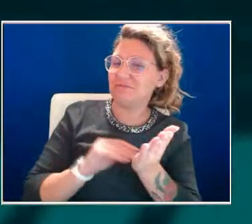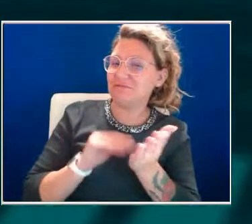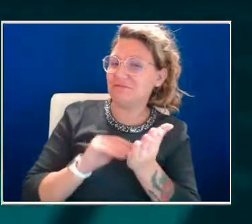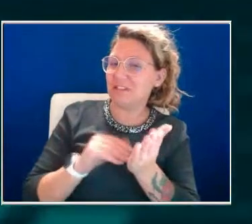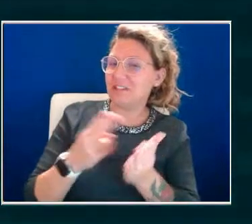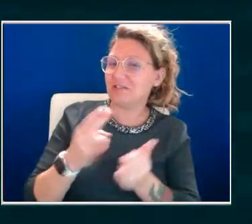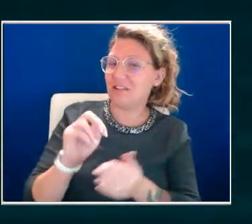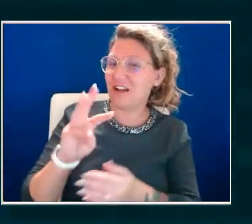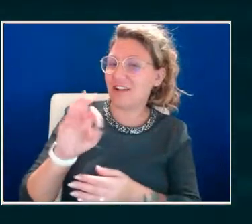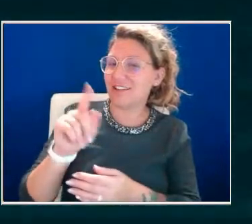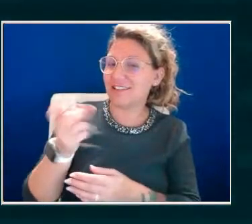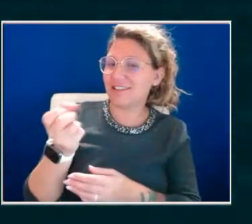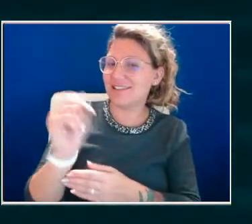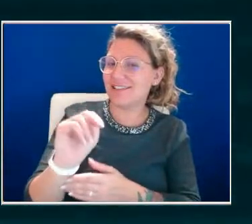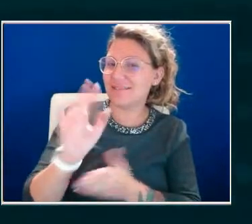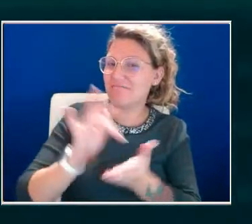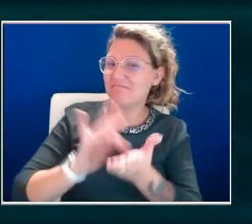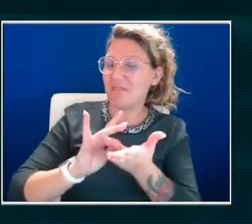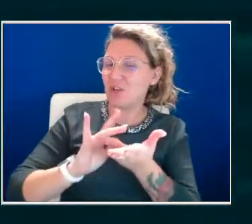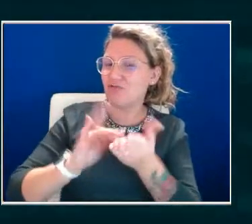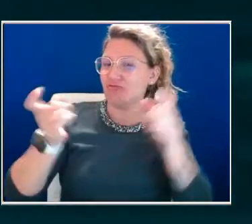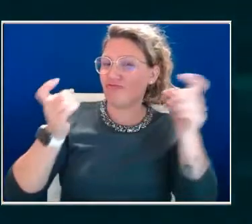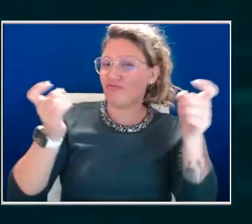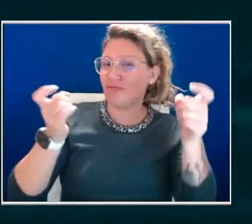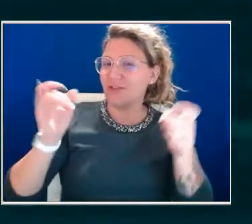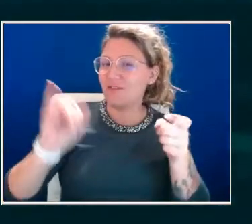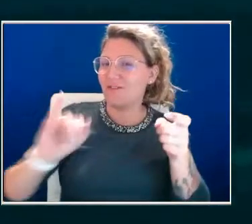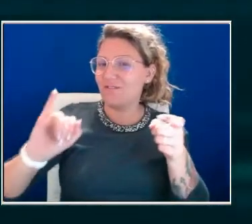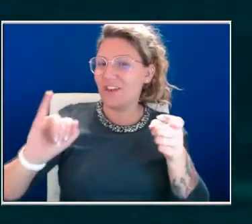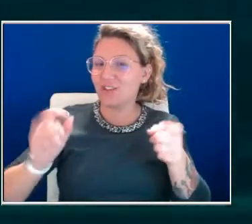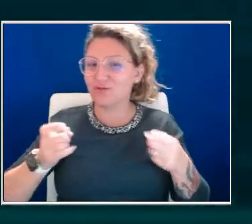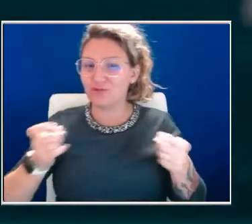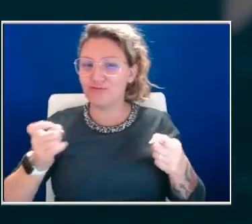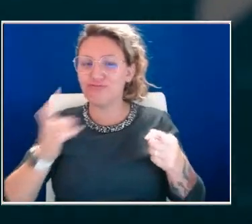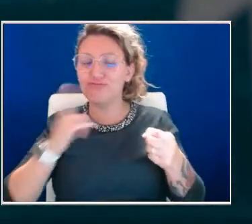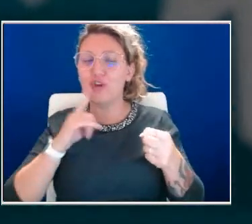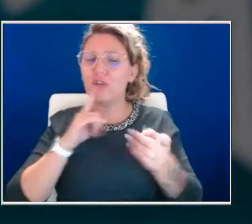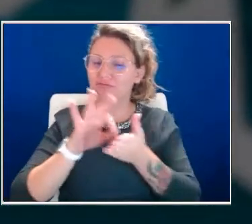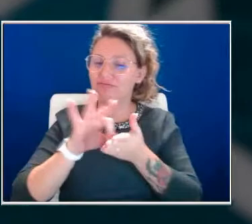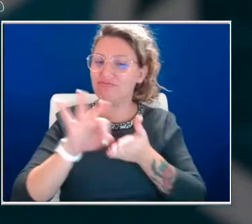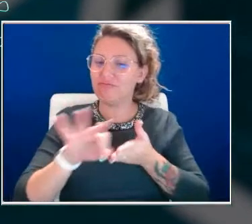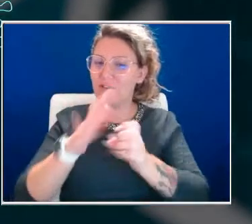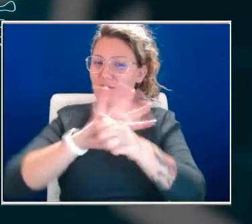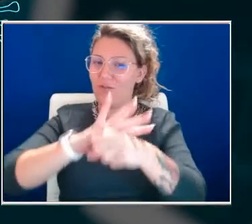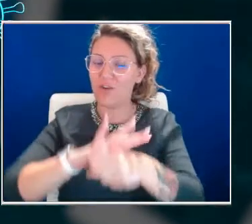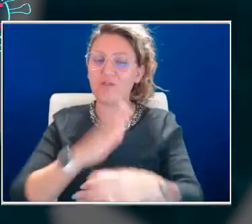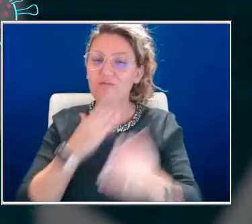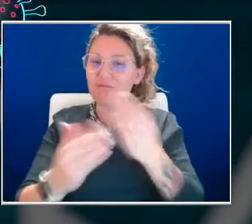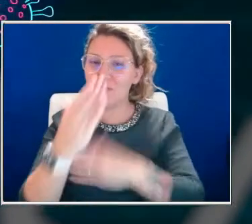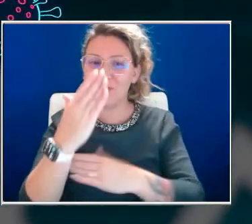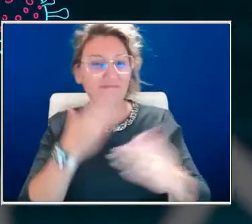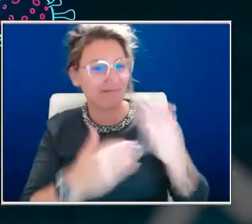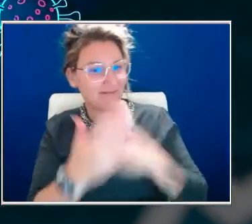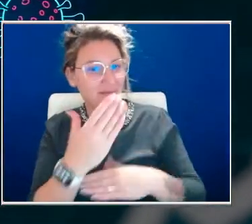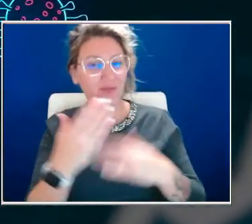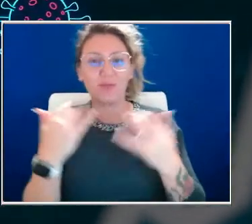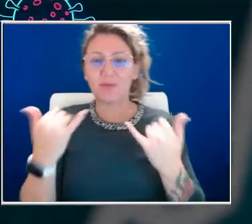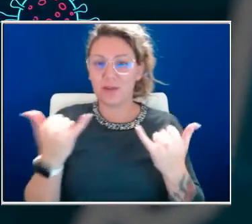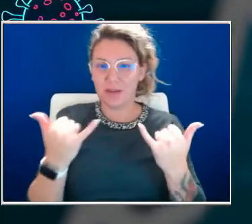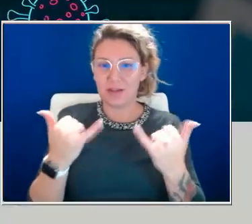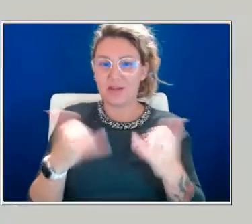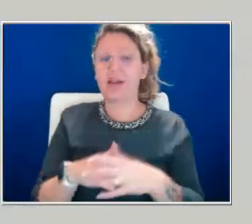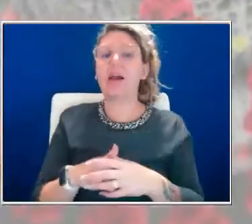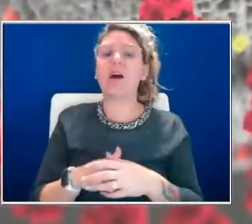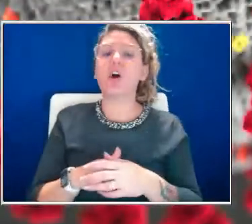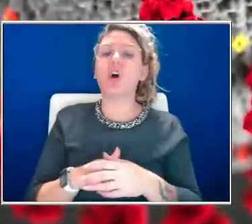and Control, joining us with our COVID count and some headlines this morning. Yeah. Good morning to you. Yeah, hi. Hi. So right now in the hospital, we have 26